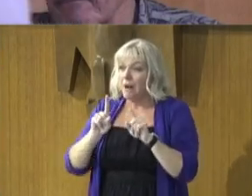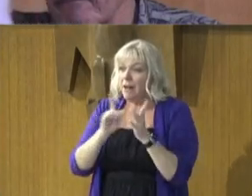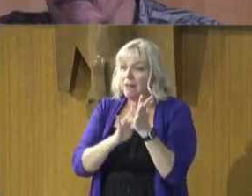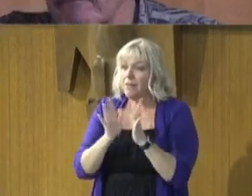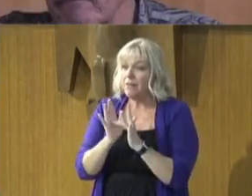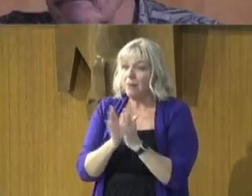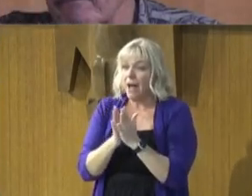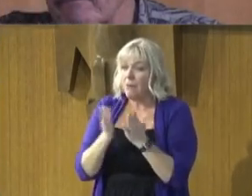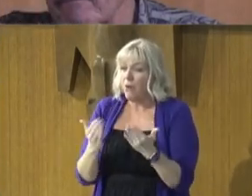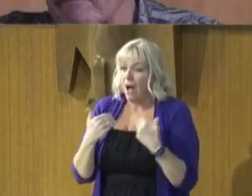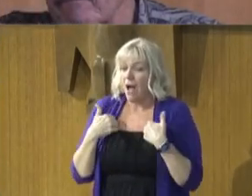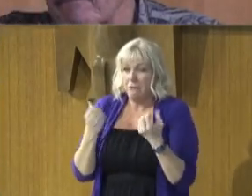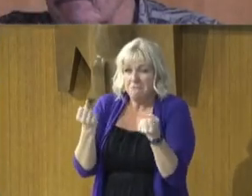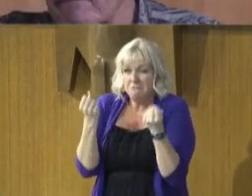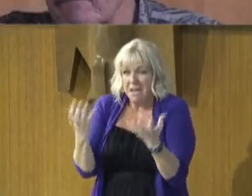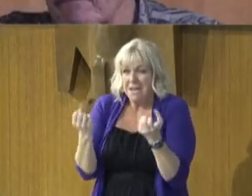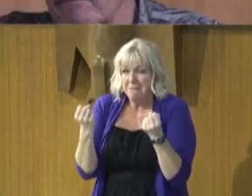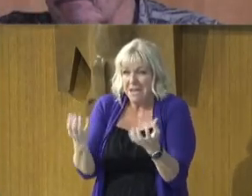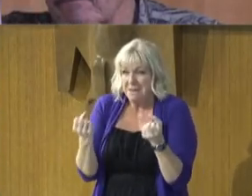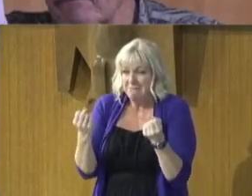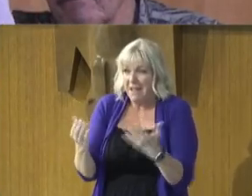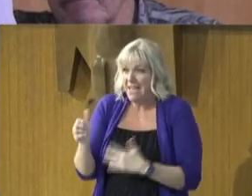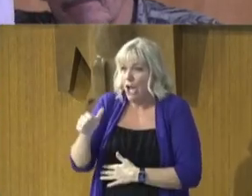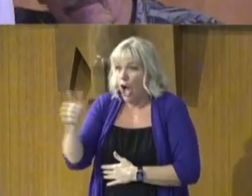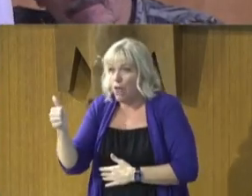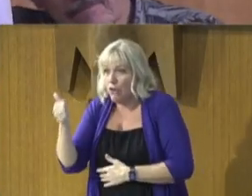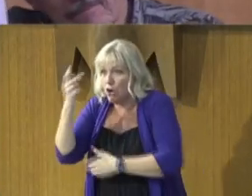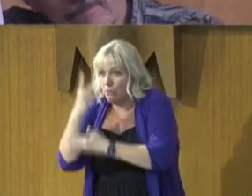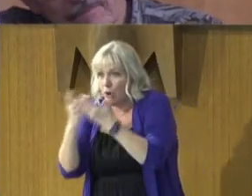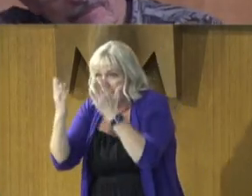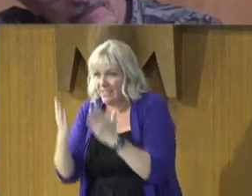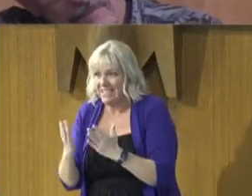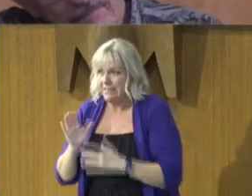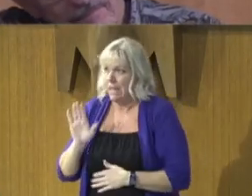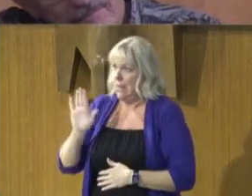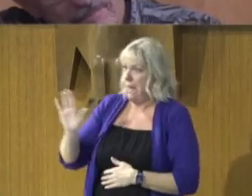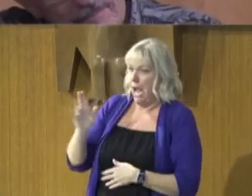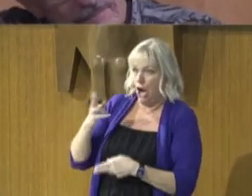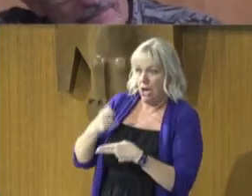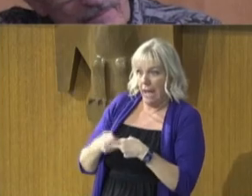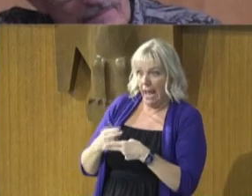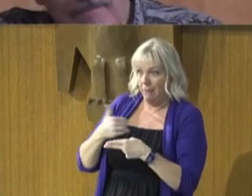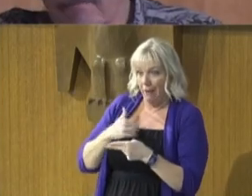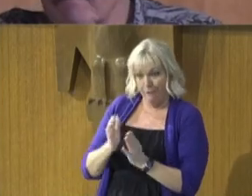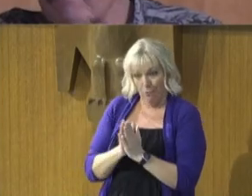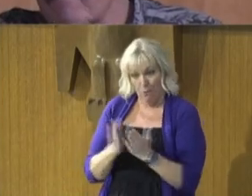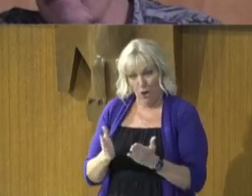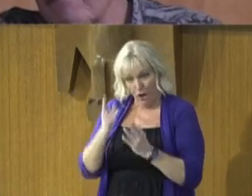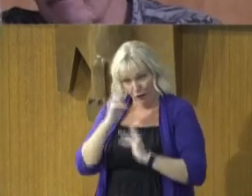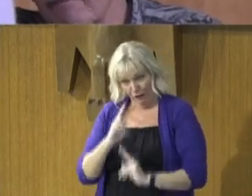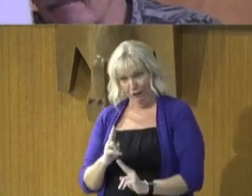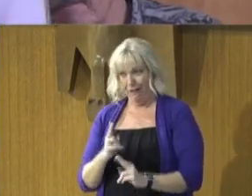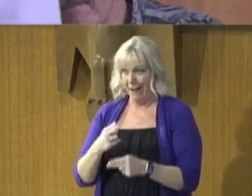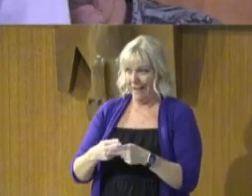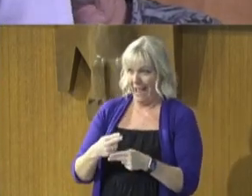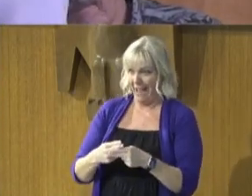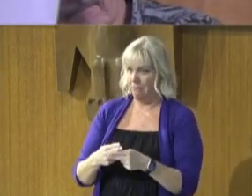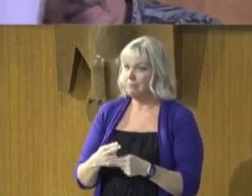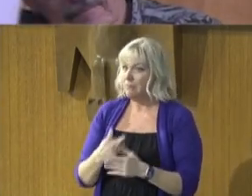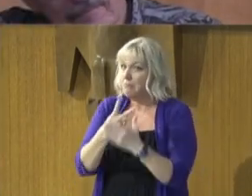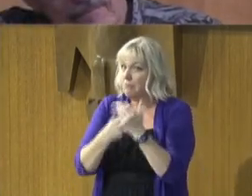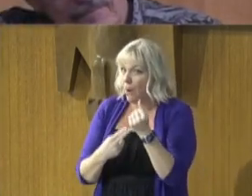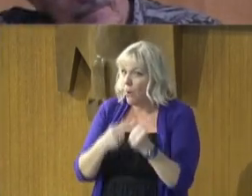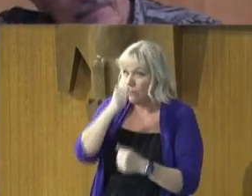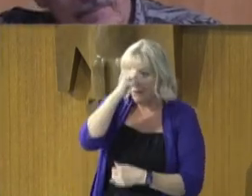so many other prophets who don't have the honor of having a book named after them. Prophets of both